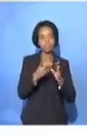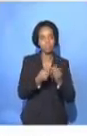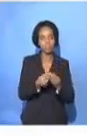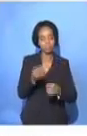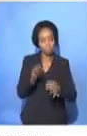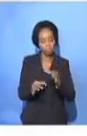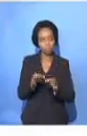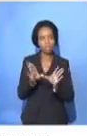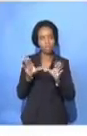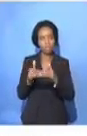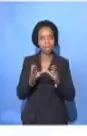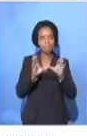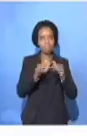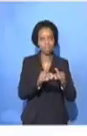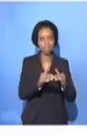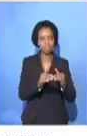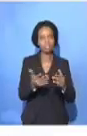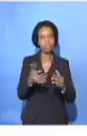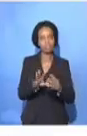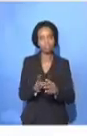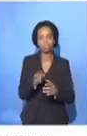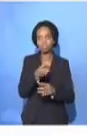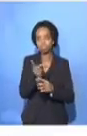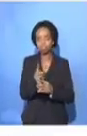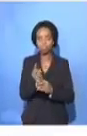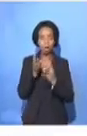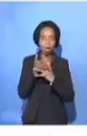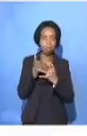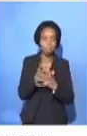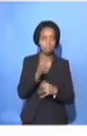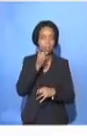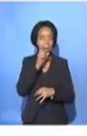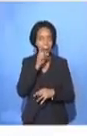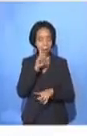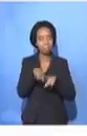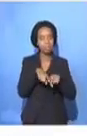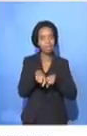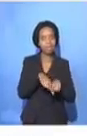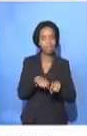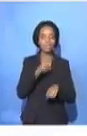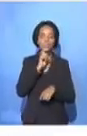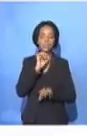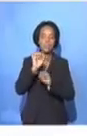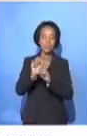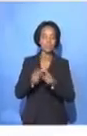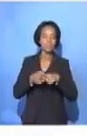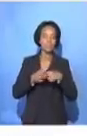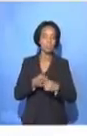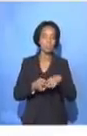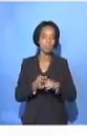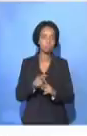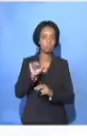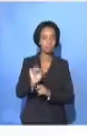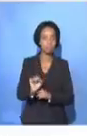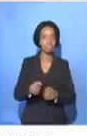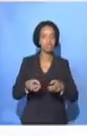parties who were given access to test it using their own tools and methods. The